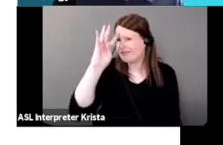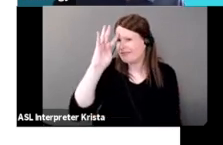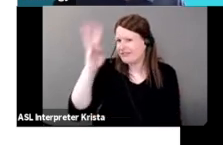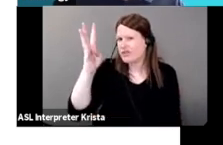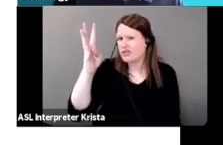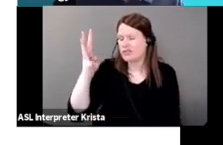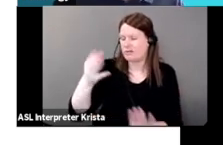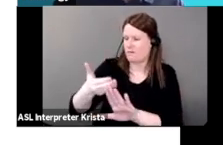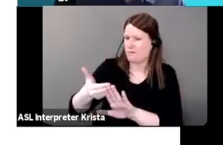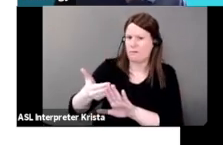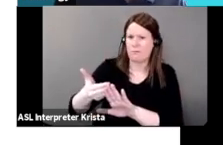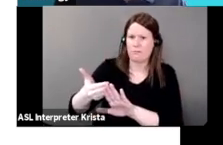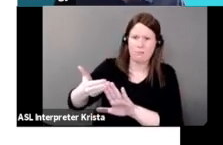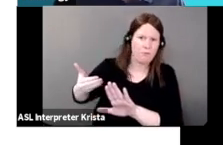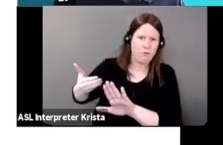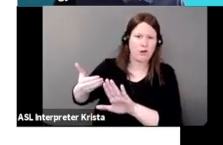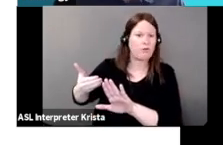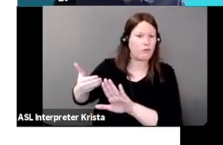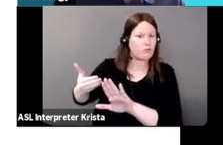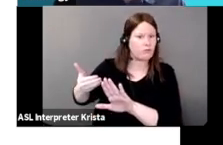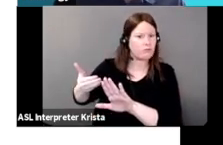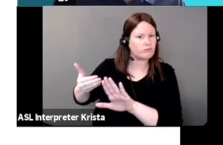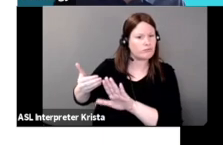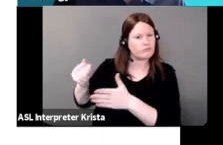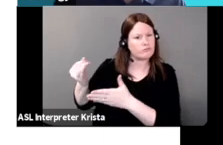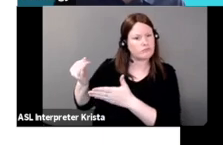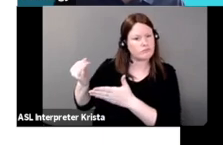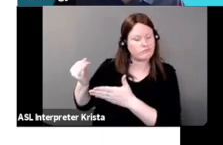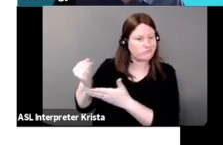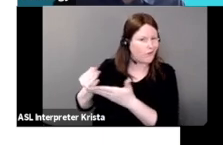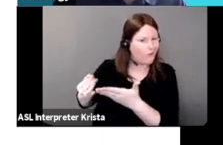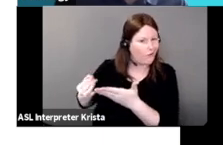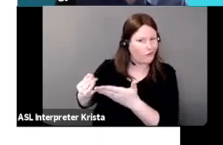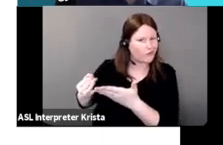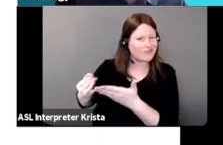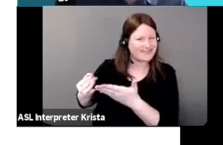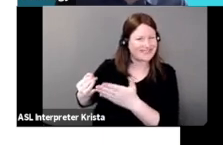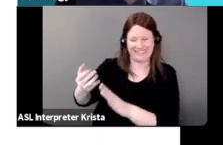art anticipated your invention if it is not novel.